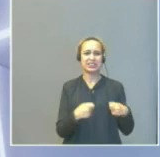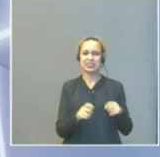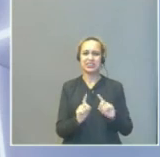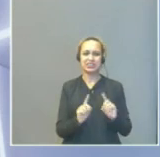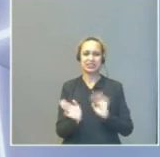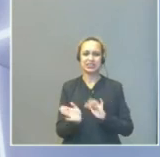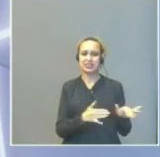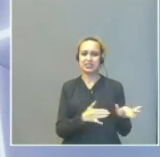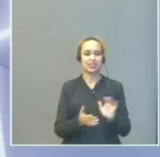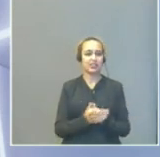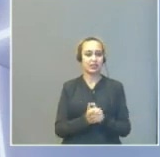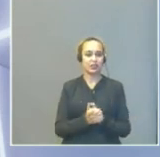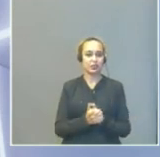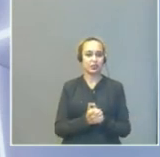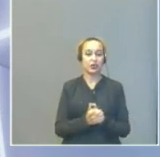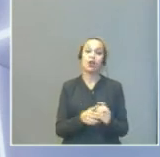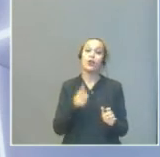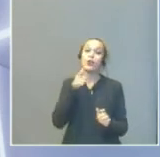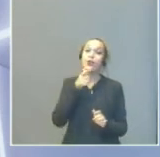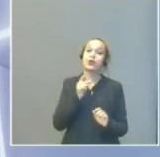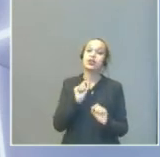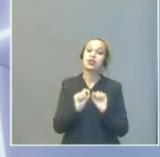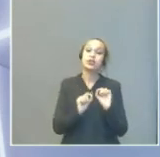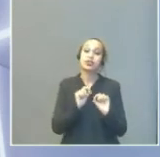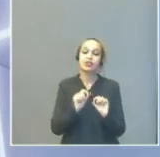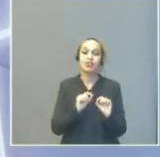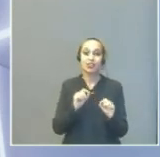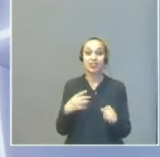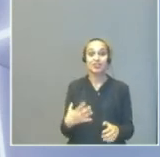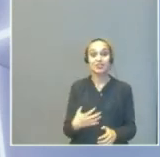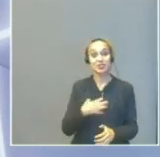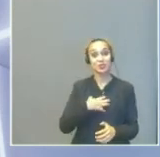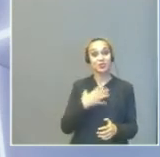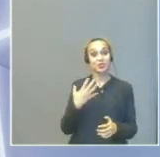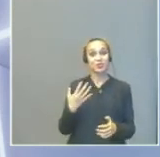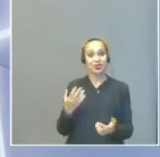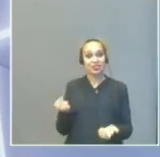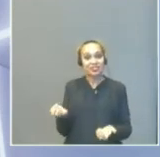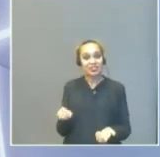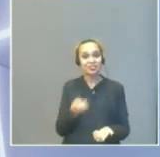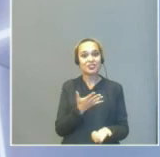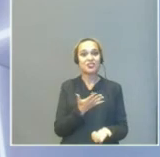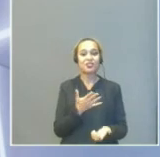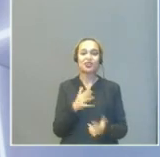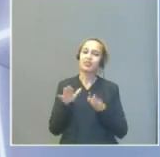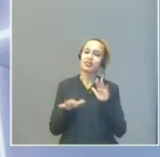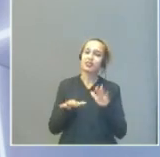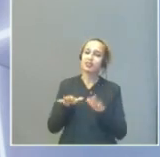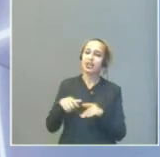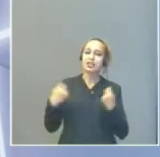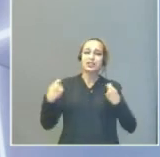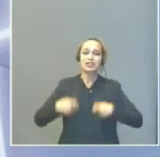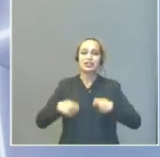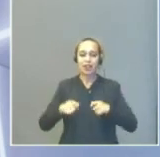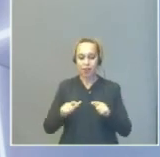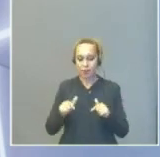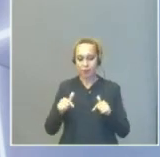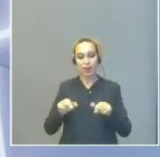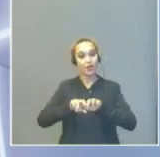the unexpected, in order to frame a politics of surprise, we might have to do entirely new